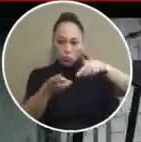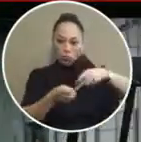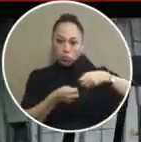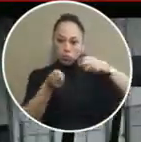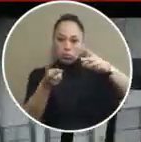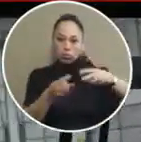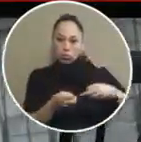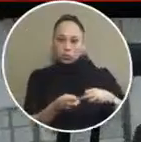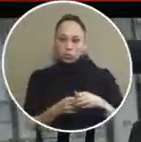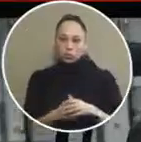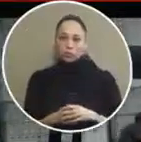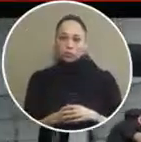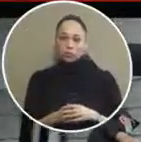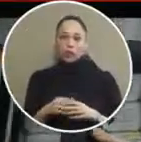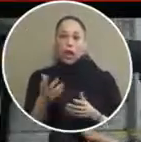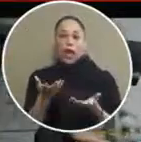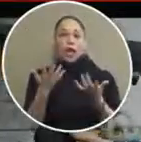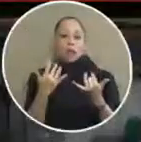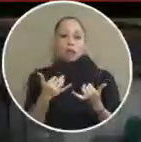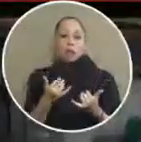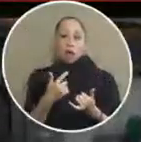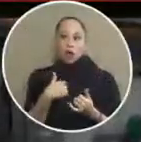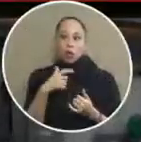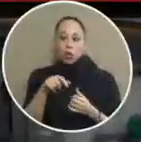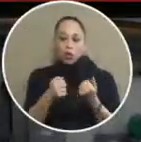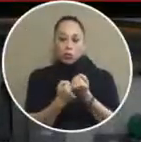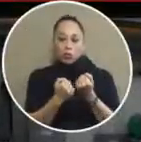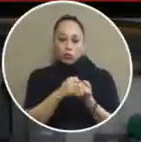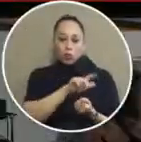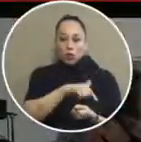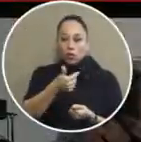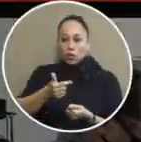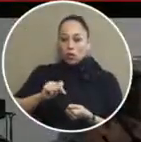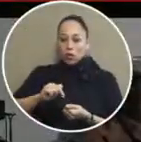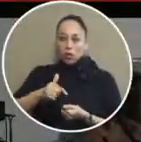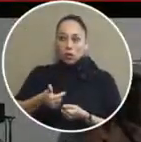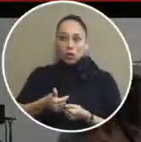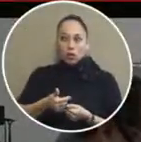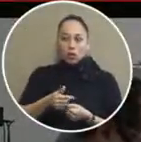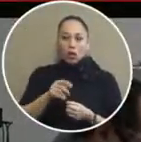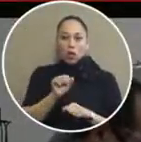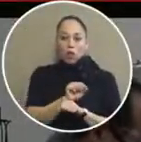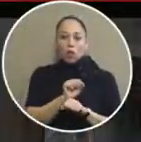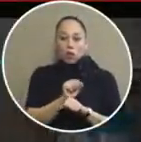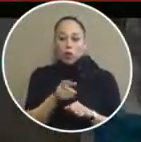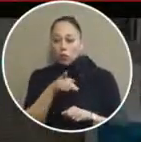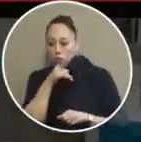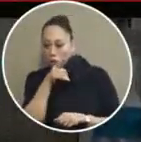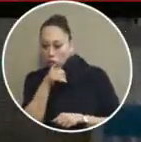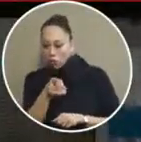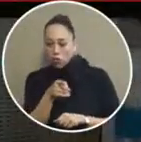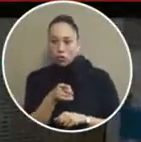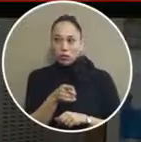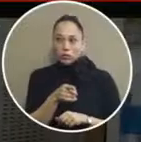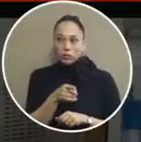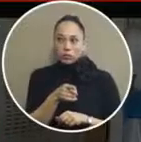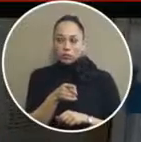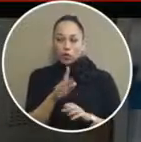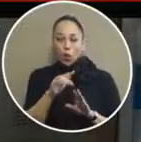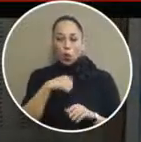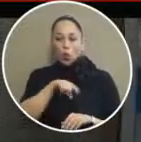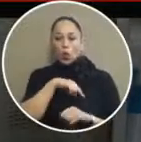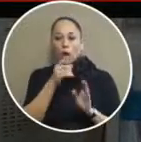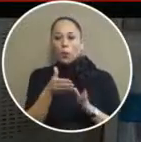away. At this time, we need to support each other. We need to support our biggest asset, our employees, making sure that they're